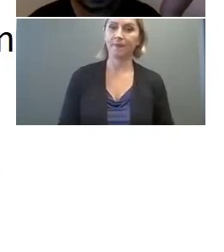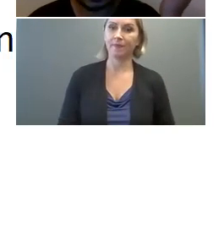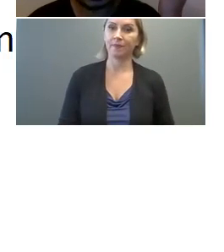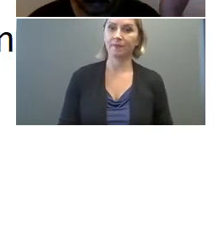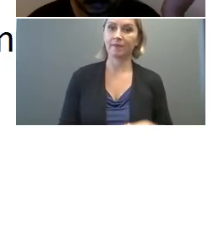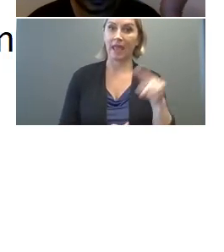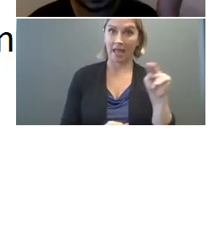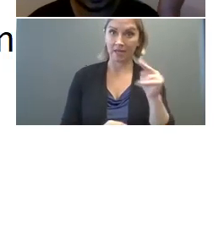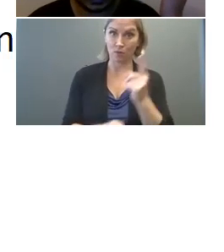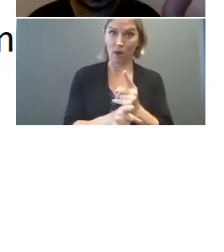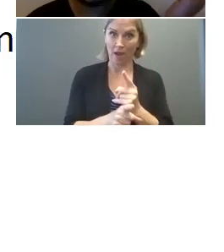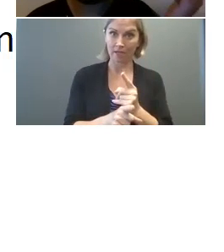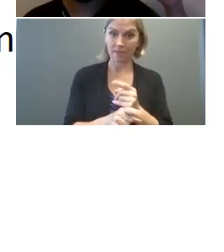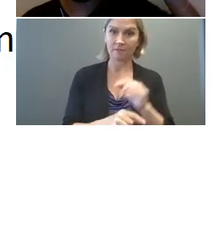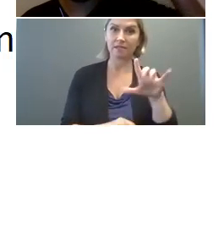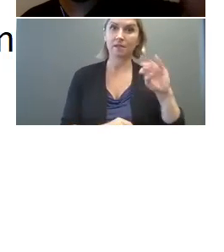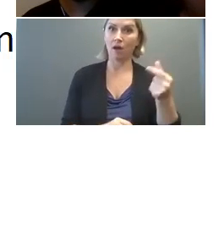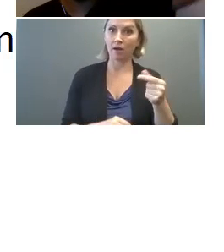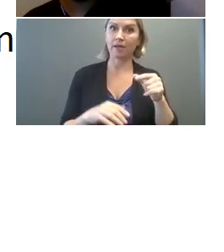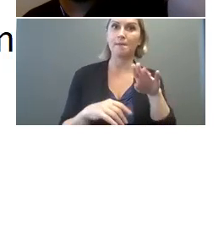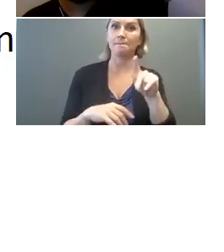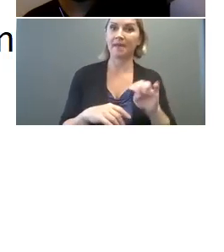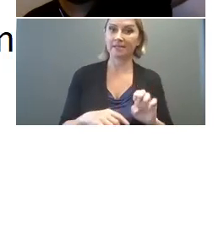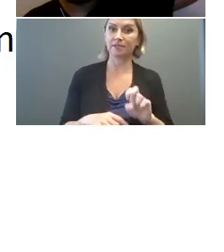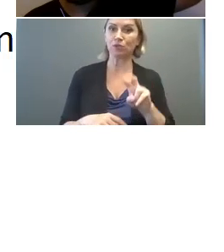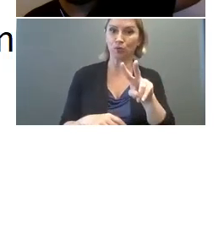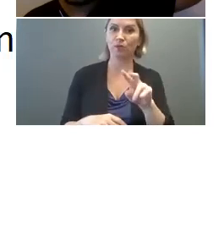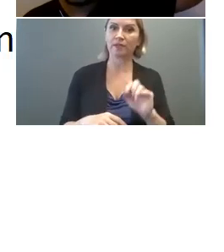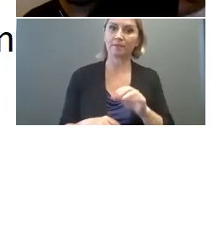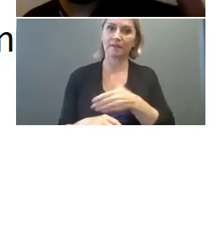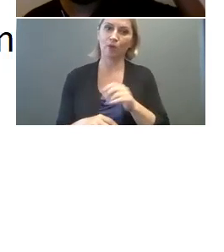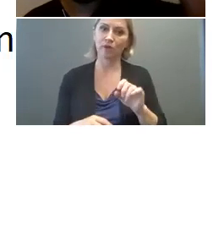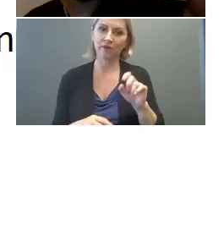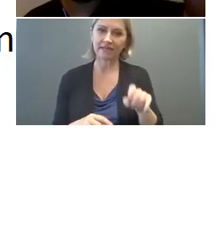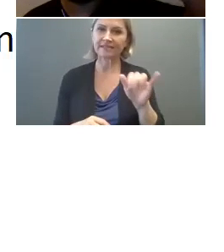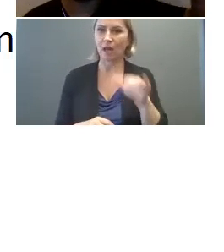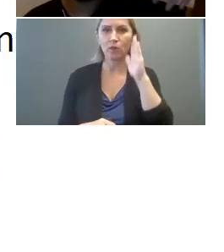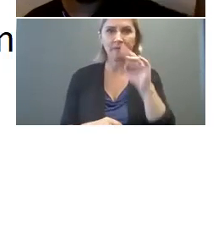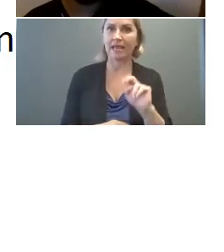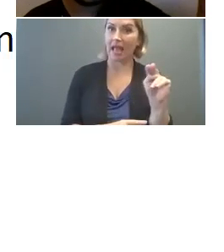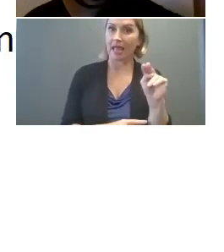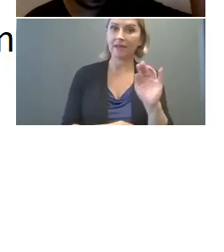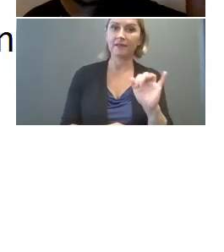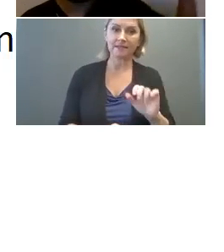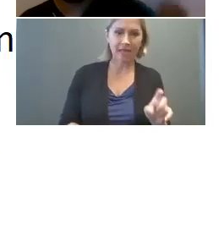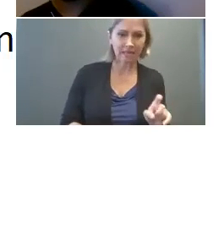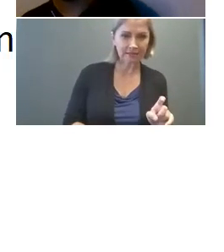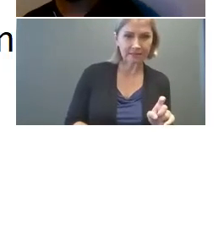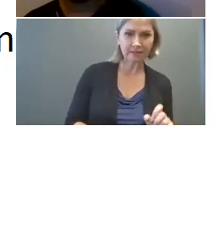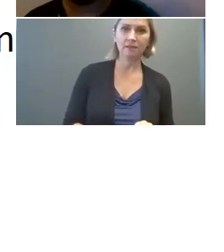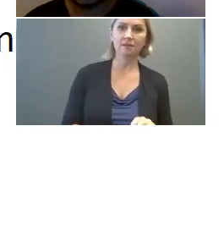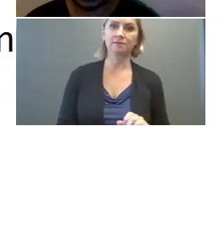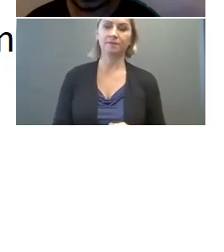n, right? Because log base 2n is essentially 2 to the power of x, that is going to be n, and this is x, so 2 to the power of x becomes